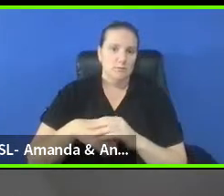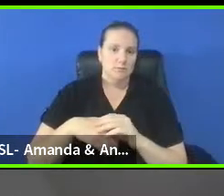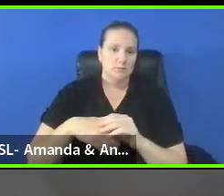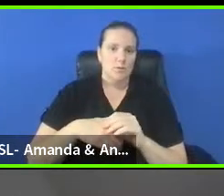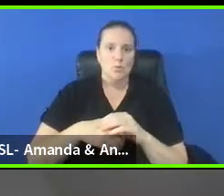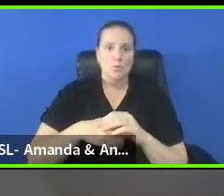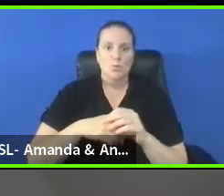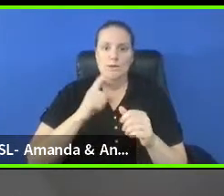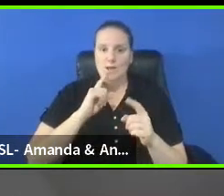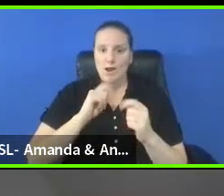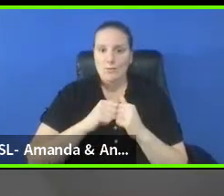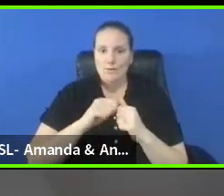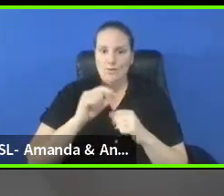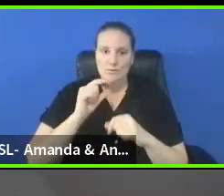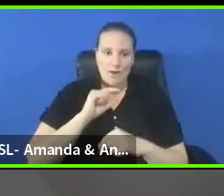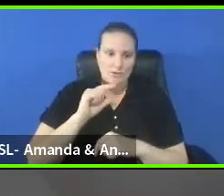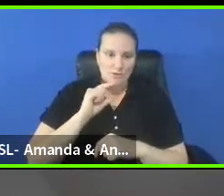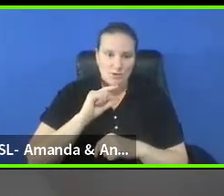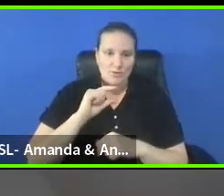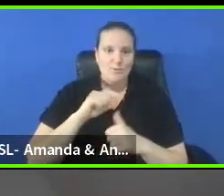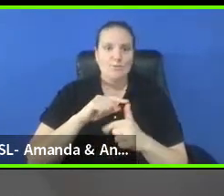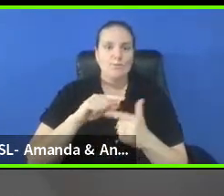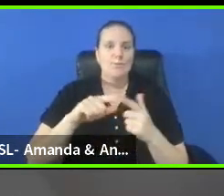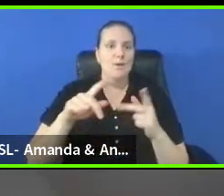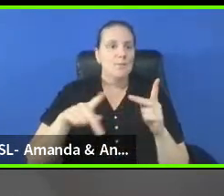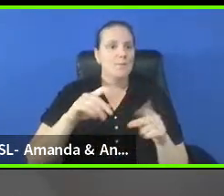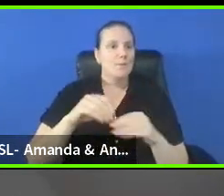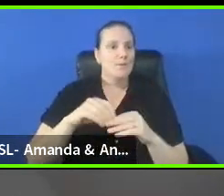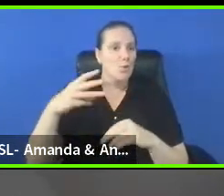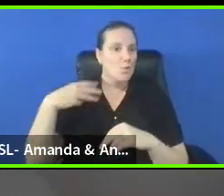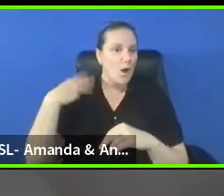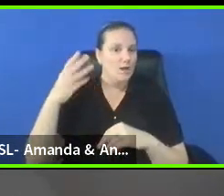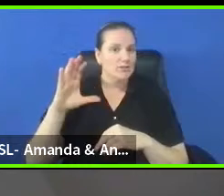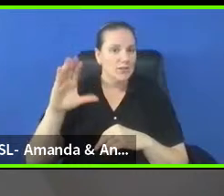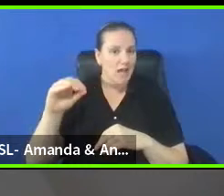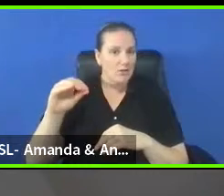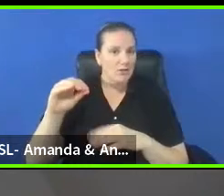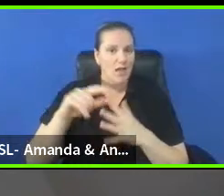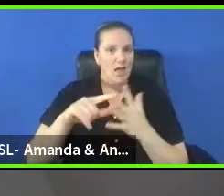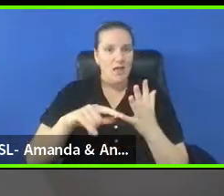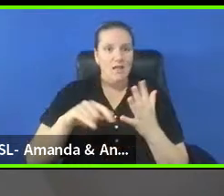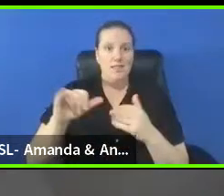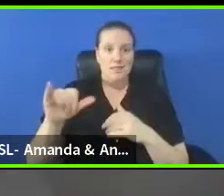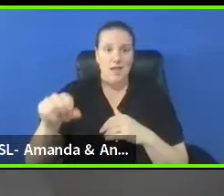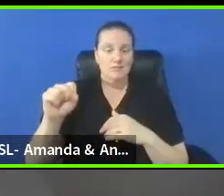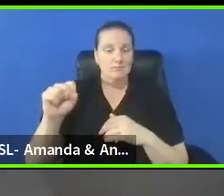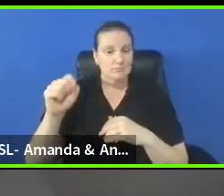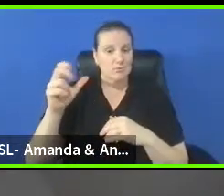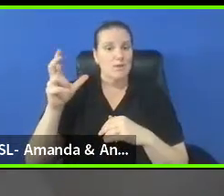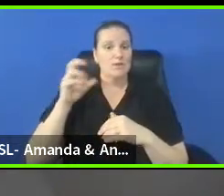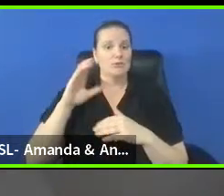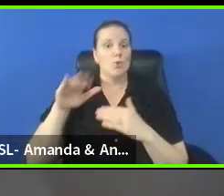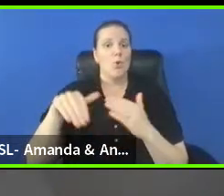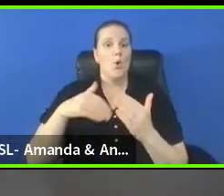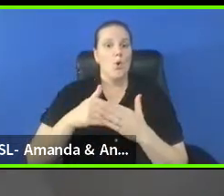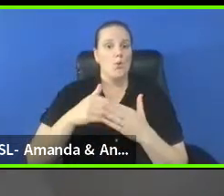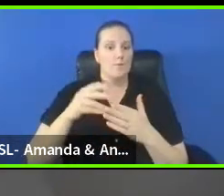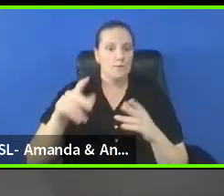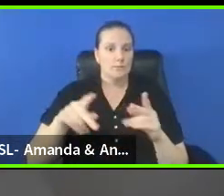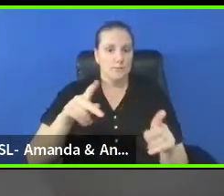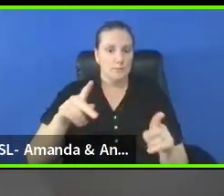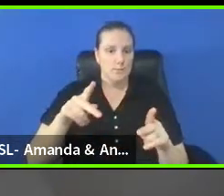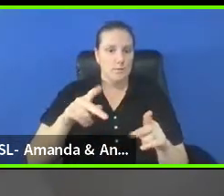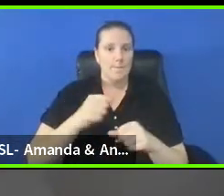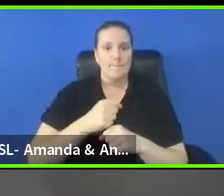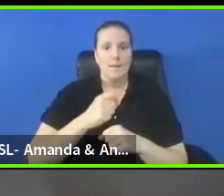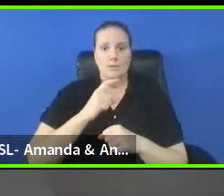to Gresham. We've talked to folks in Washington County. So yeah, we're listening to all of these folks and making